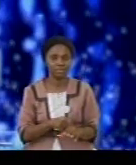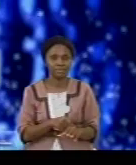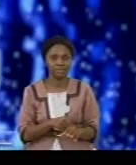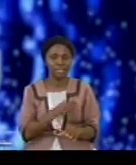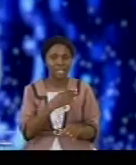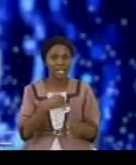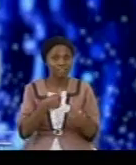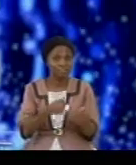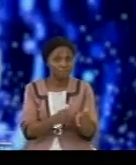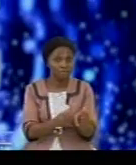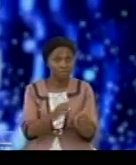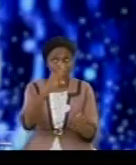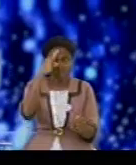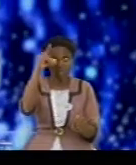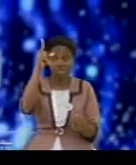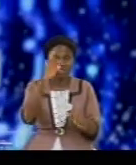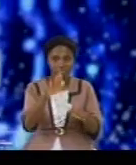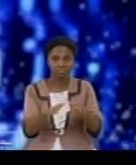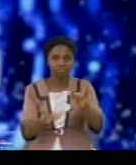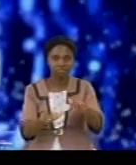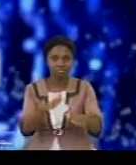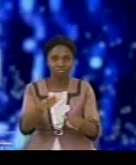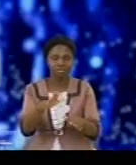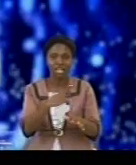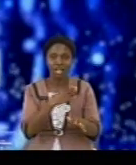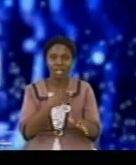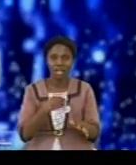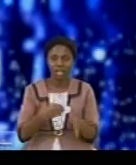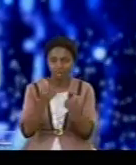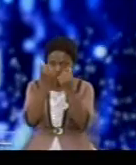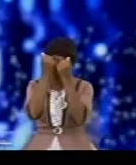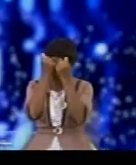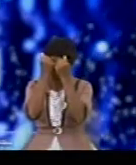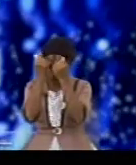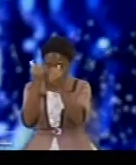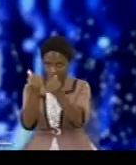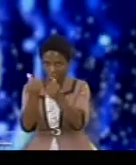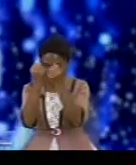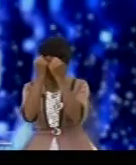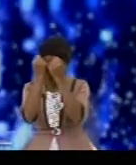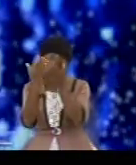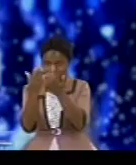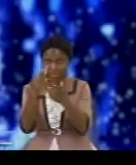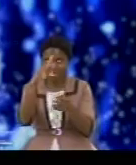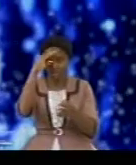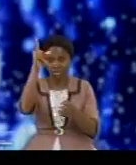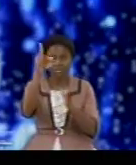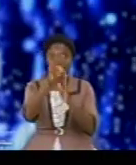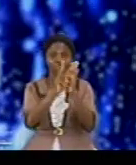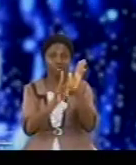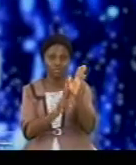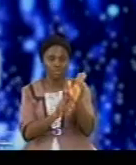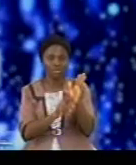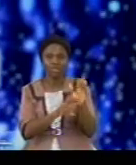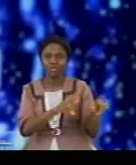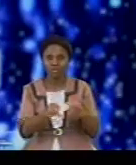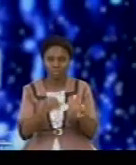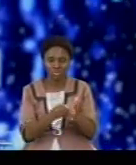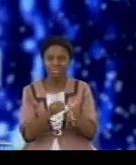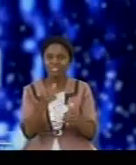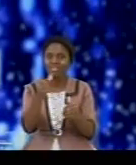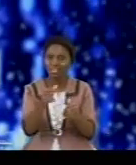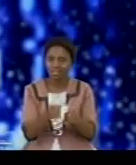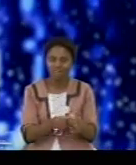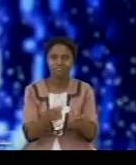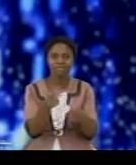following in his steps. Doing his will and doing this every day. It's not that